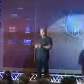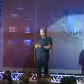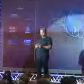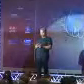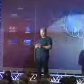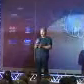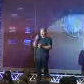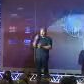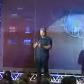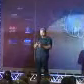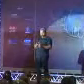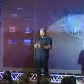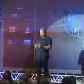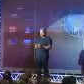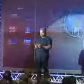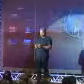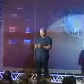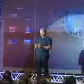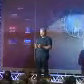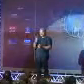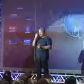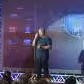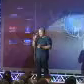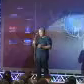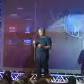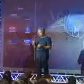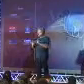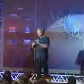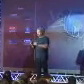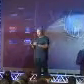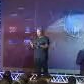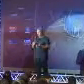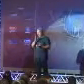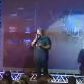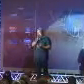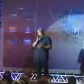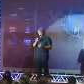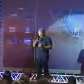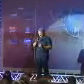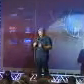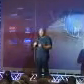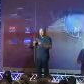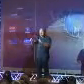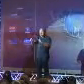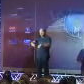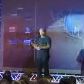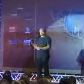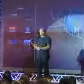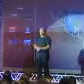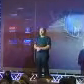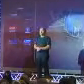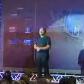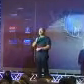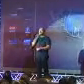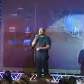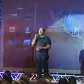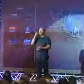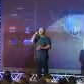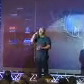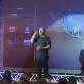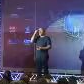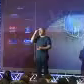movies are free, and the intermediate results are free. Even the training materials are